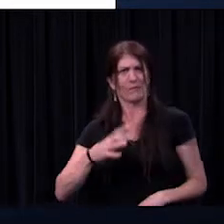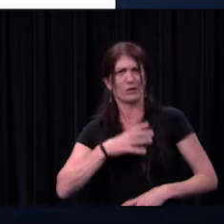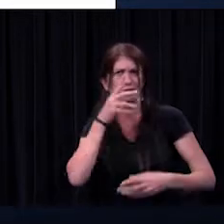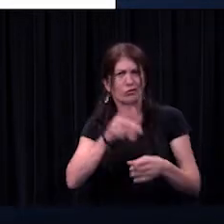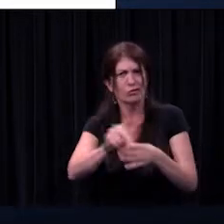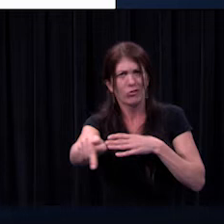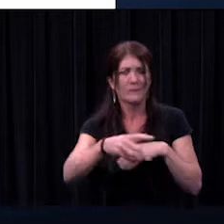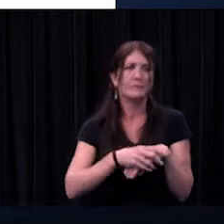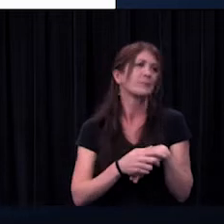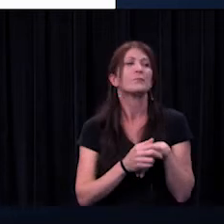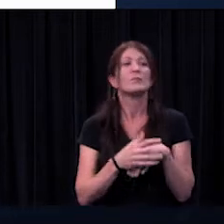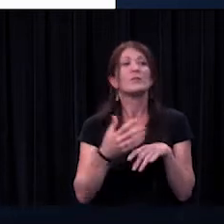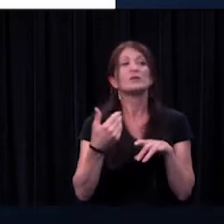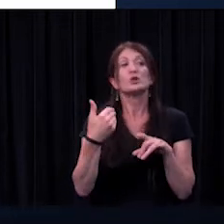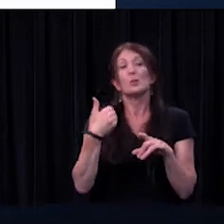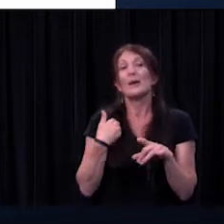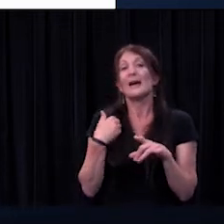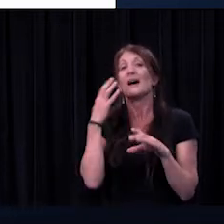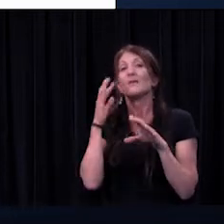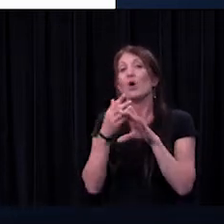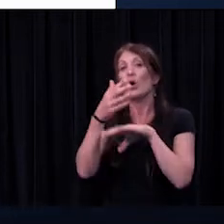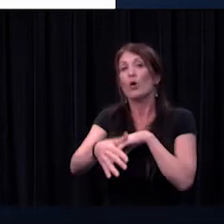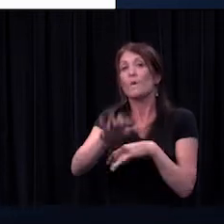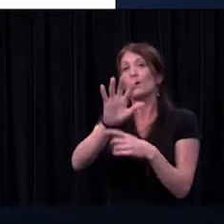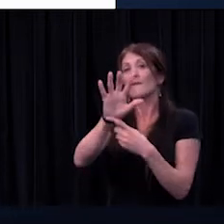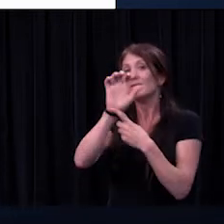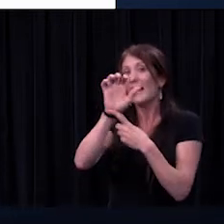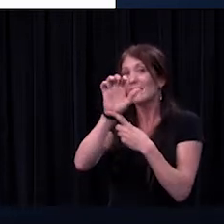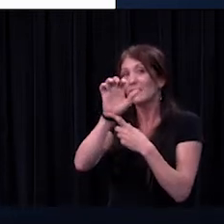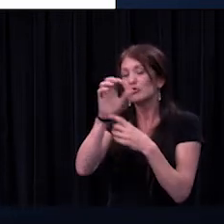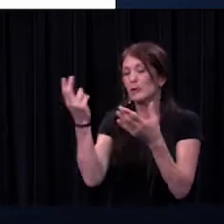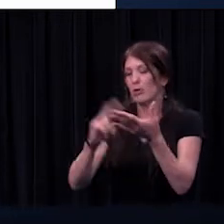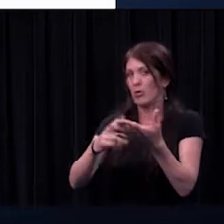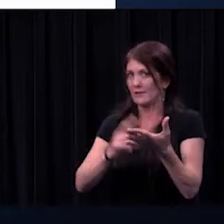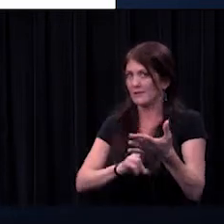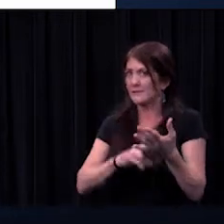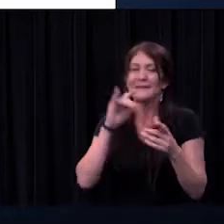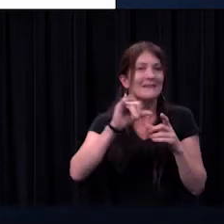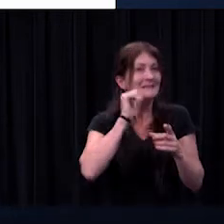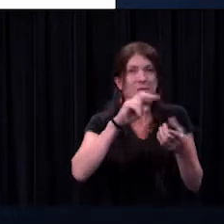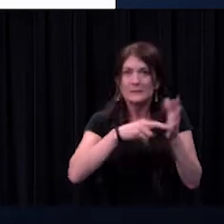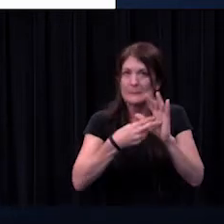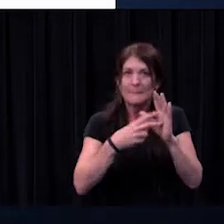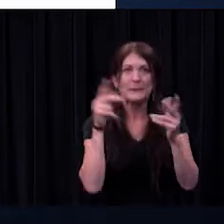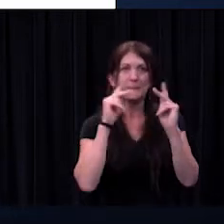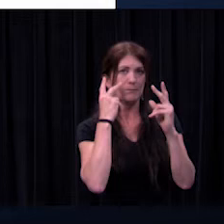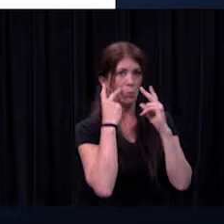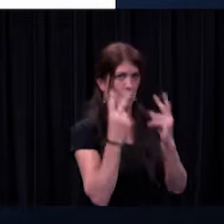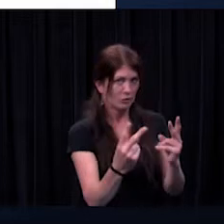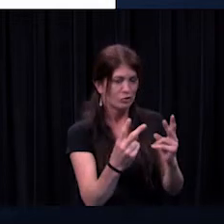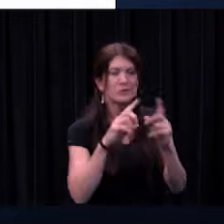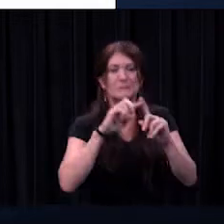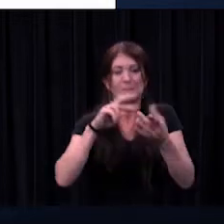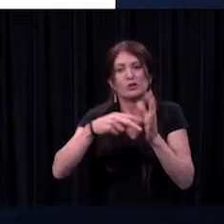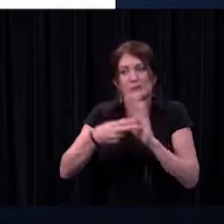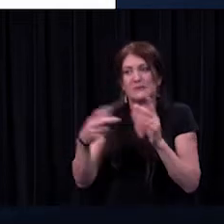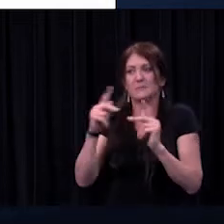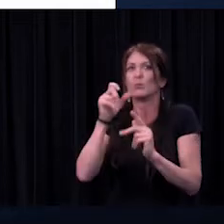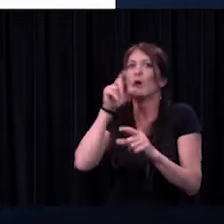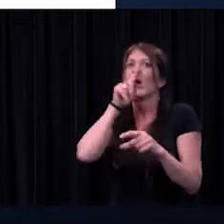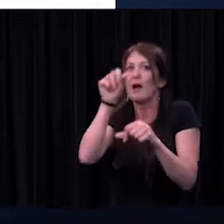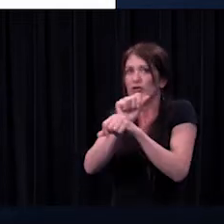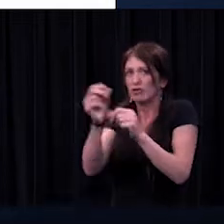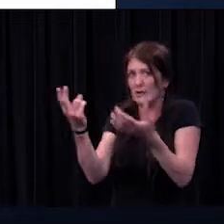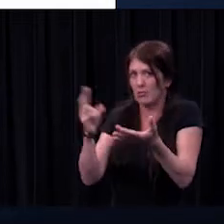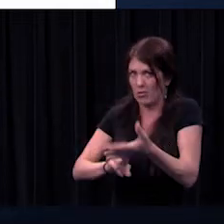so that's not viewers, that's folks that logged in to view, and then you have multiple people watching at that point in time.